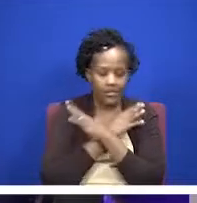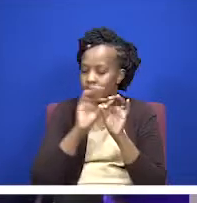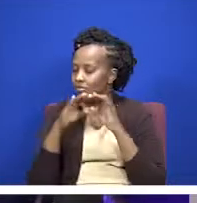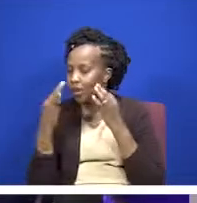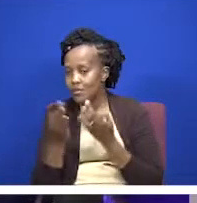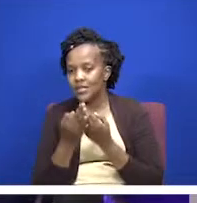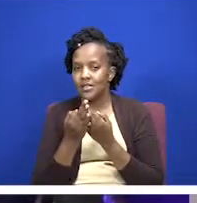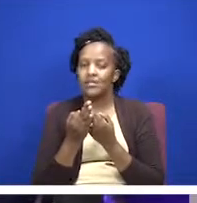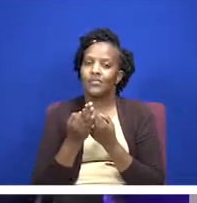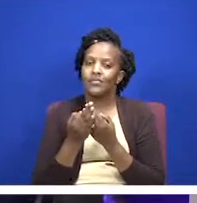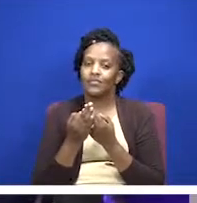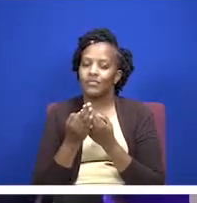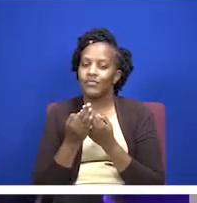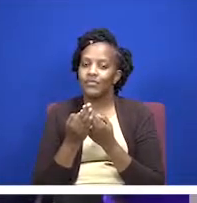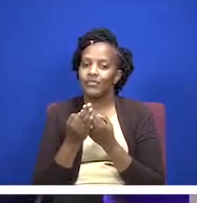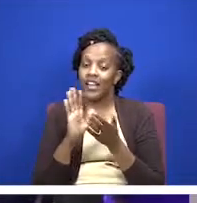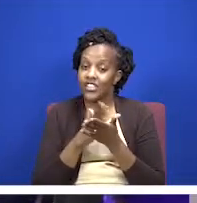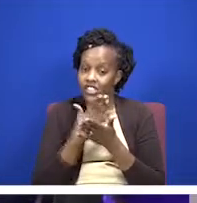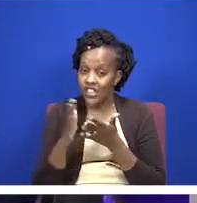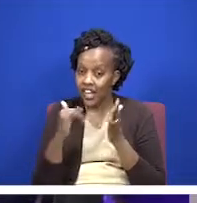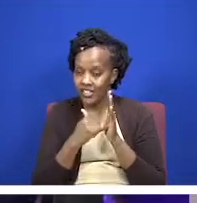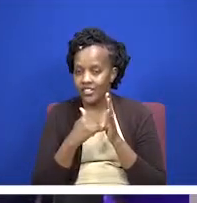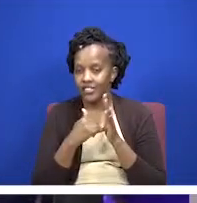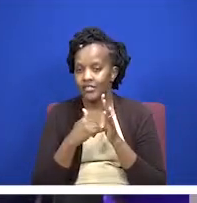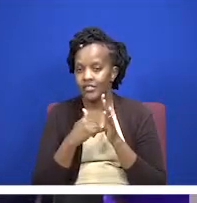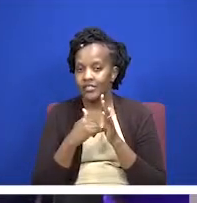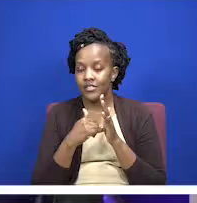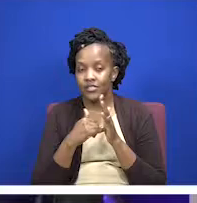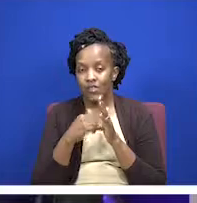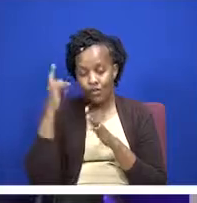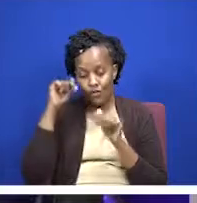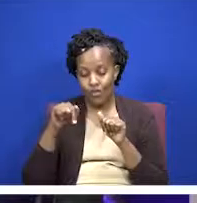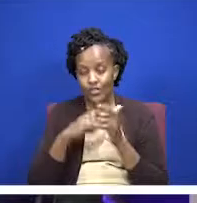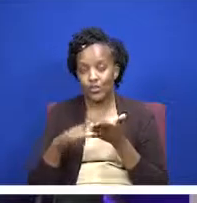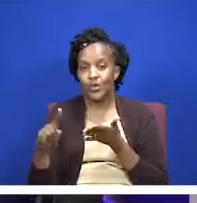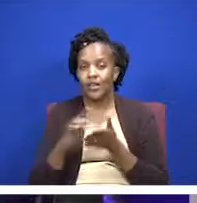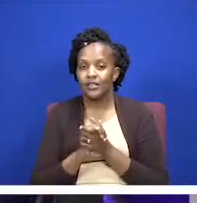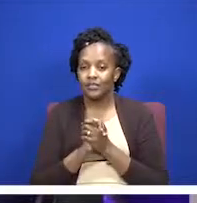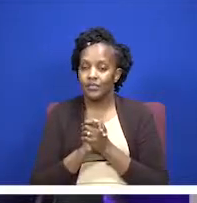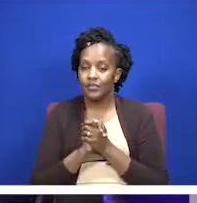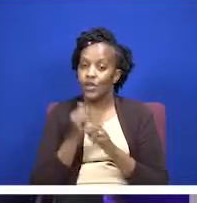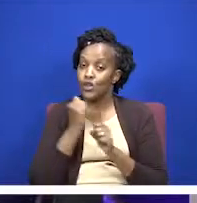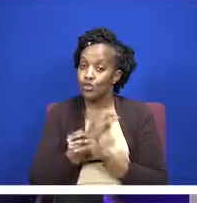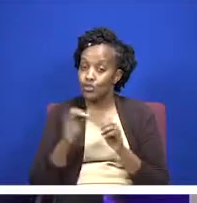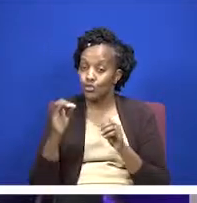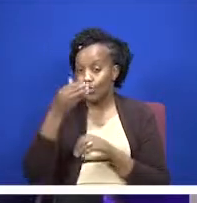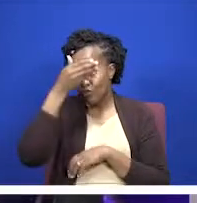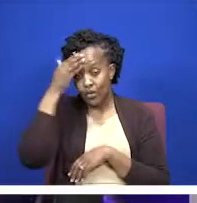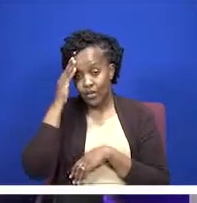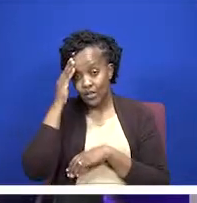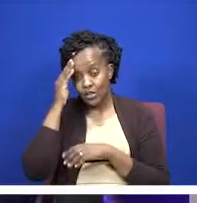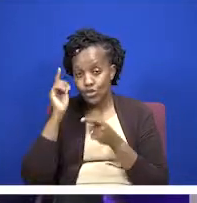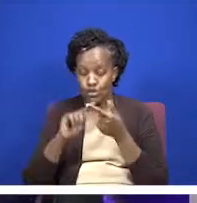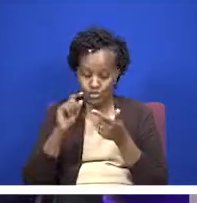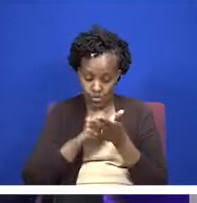it, and you can record it, even share it. It's our memory verse of the week. Don't also forget to do your